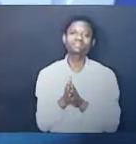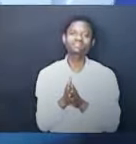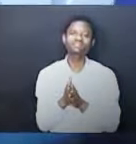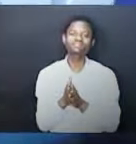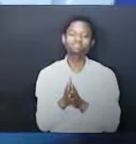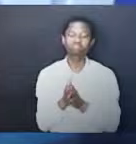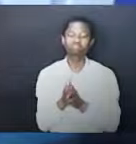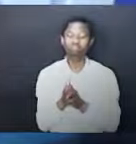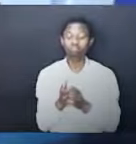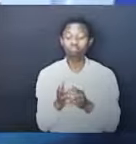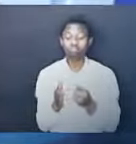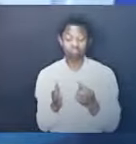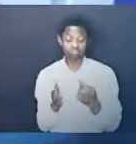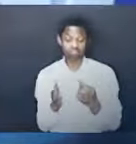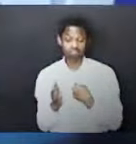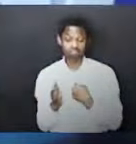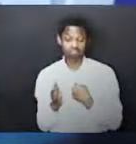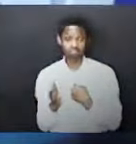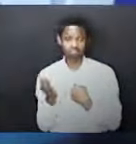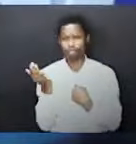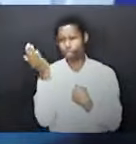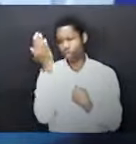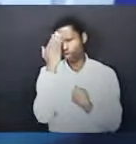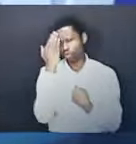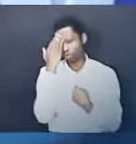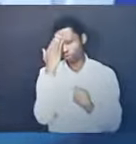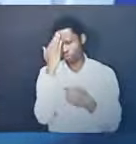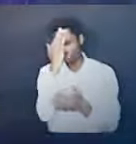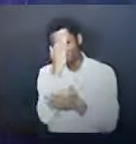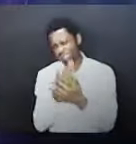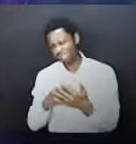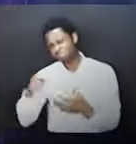I know some of you are not members of our church,